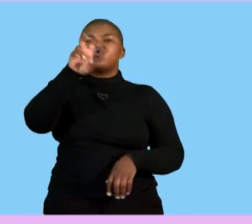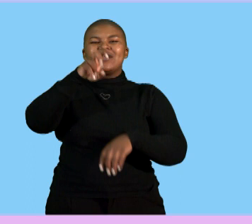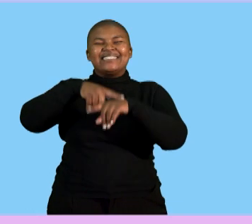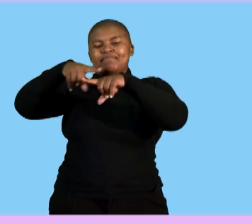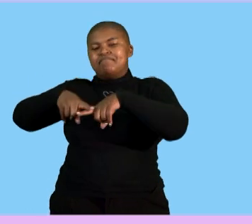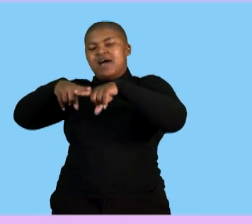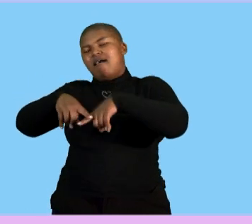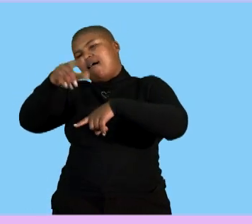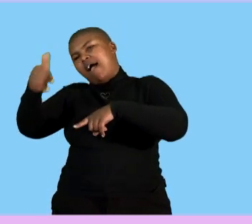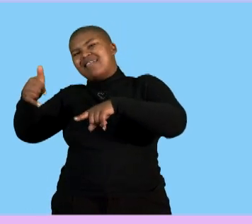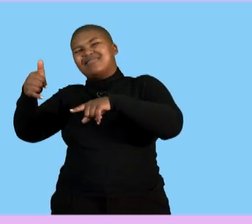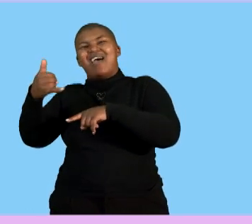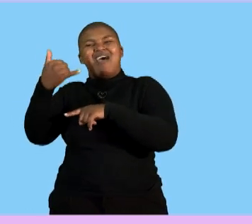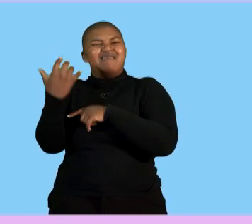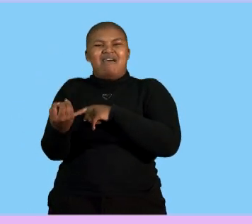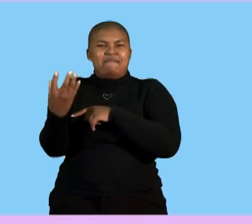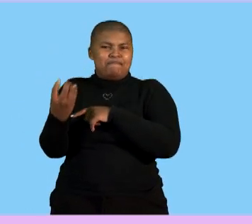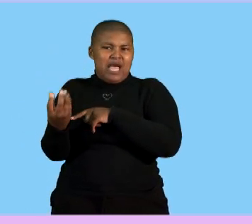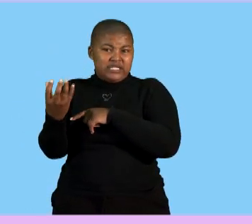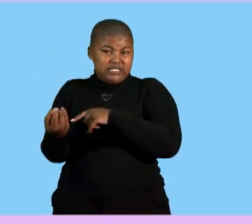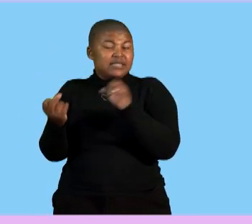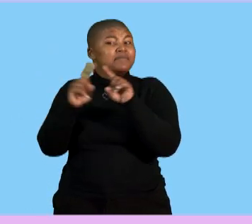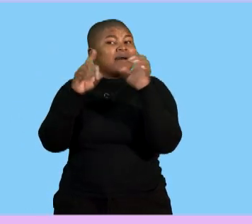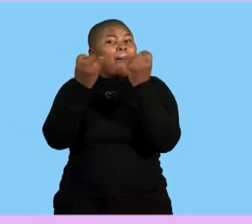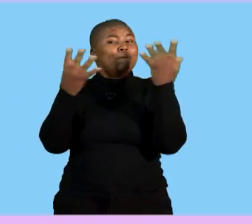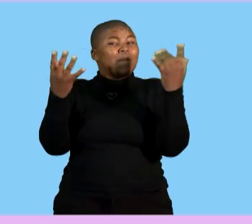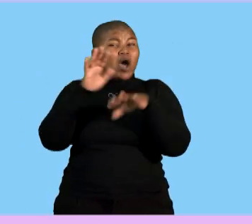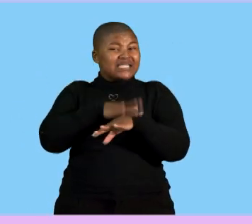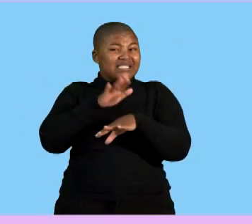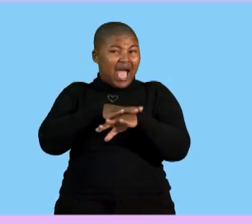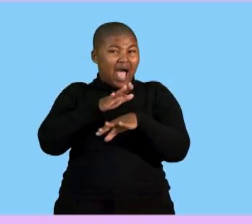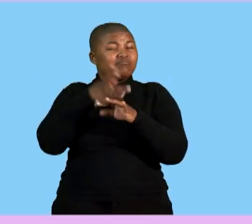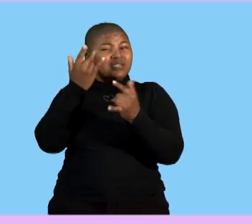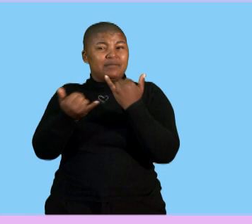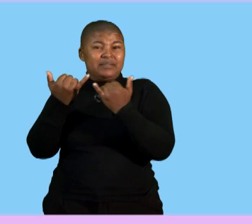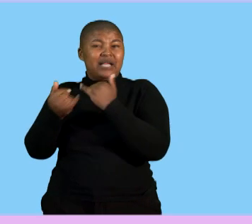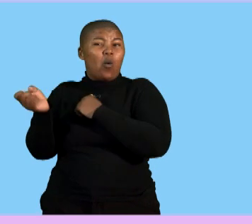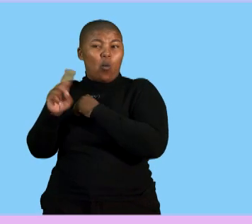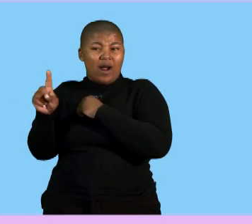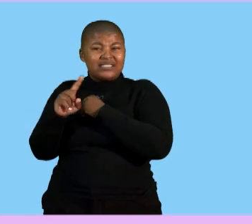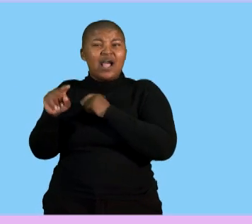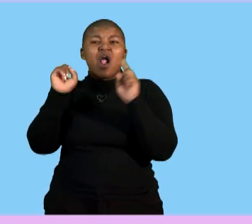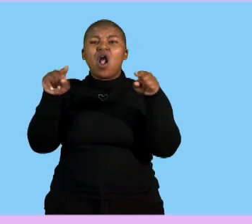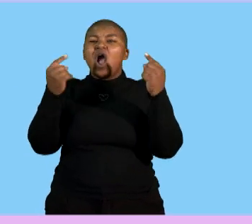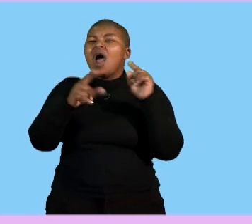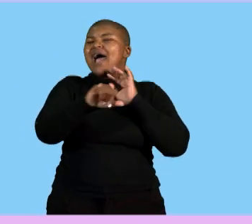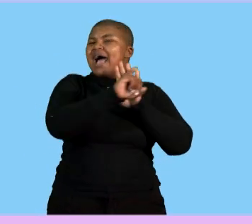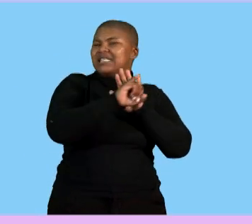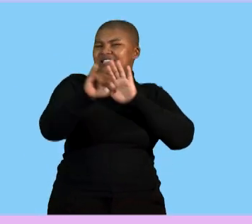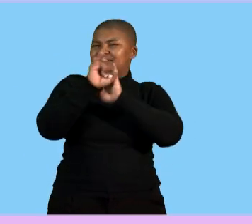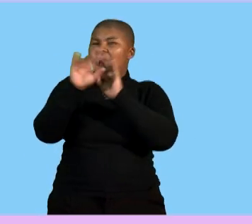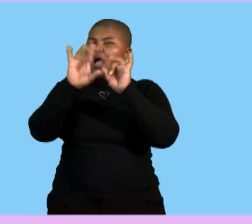A common error that we need to look out for is your inability to identify the difference between